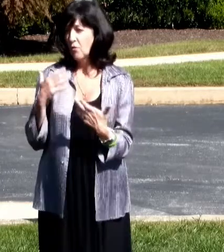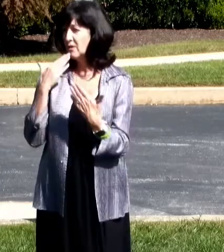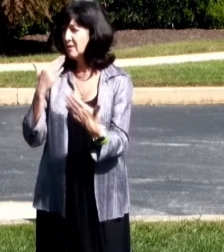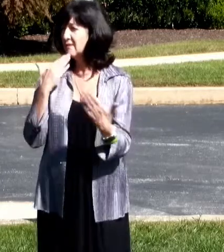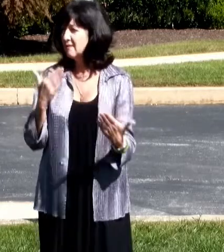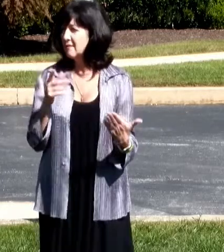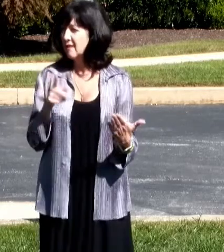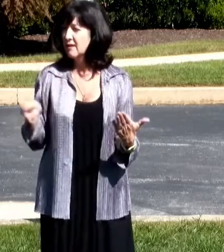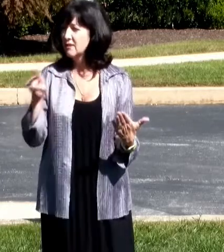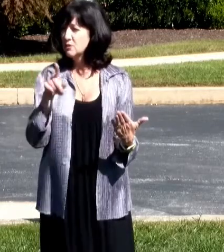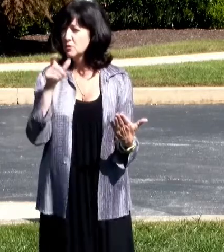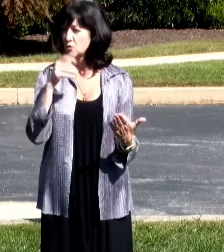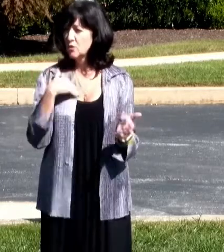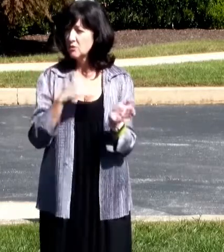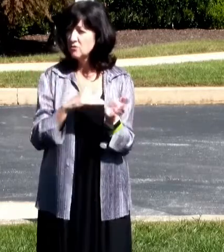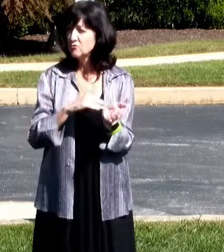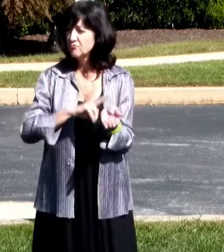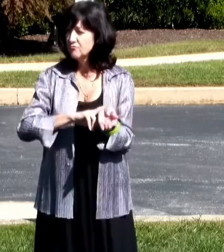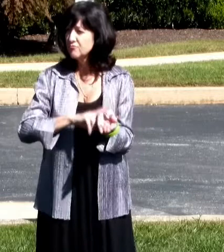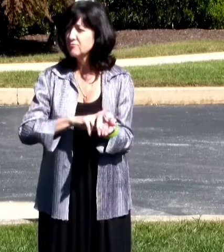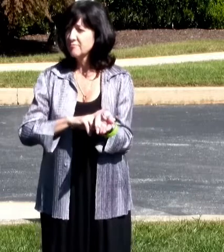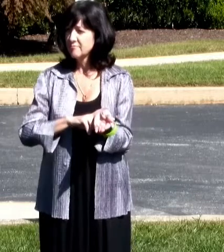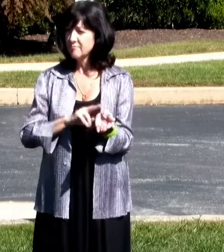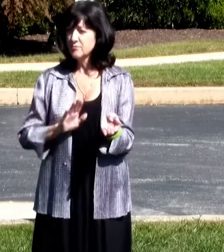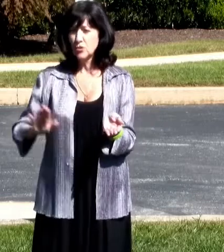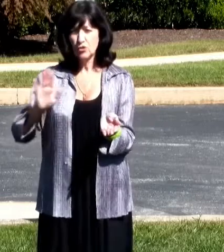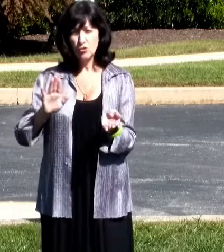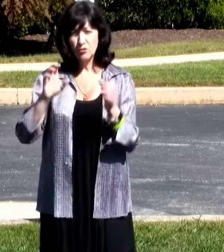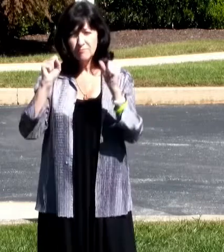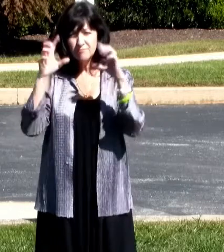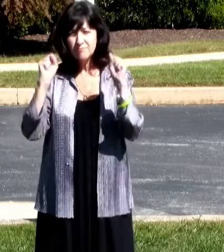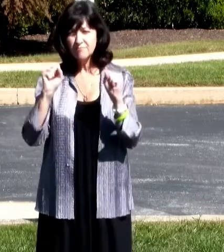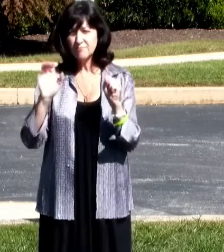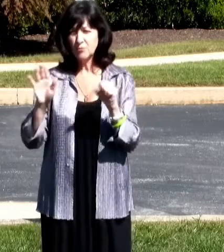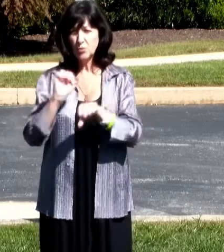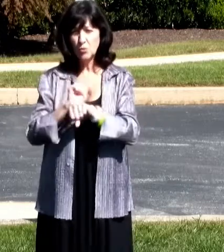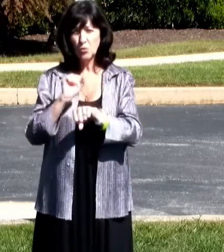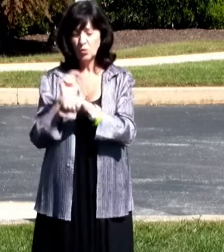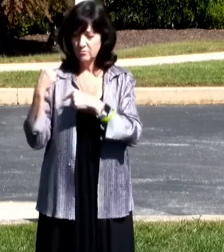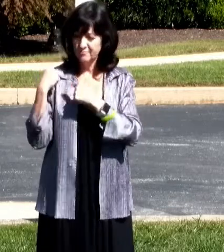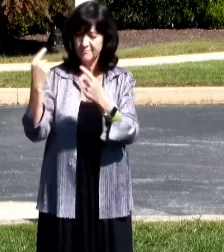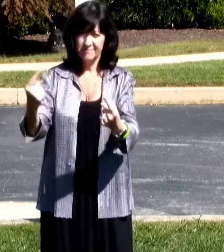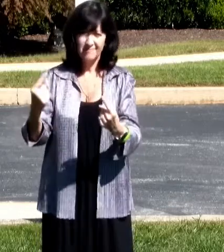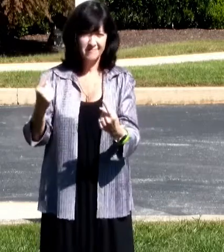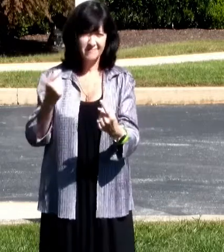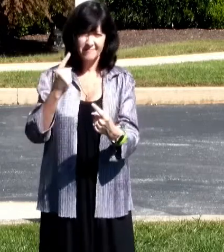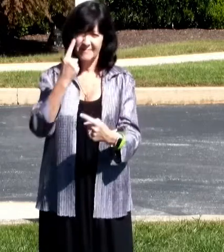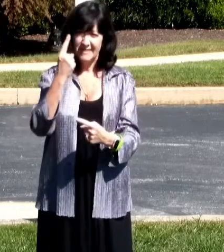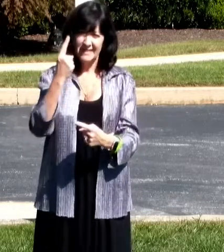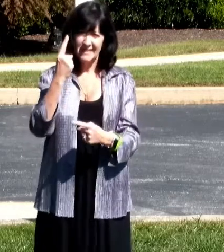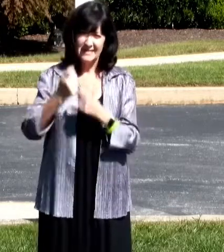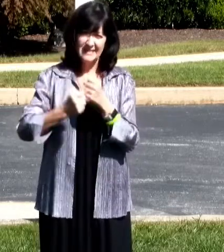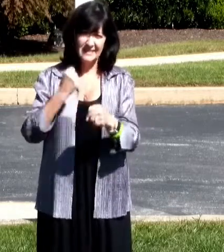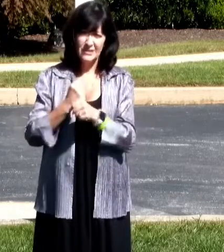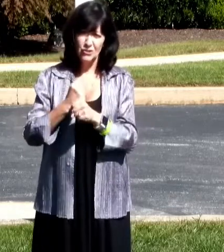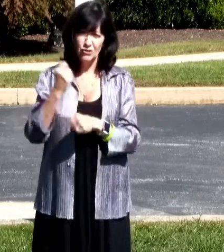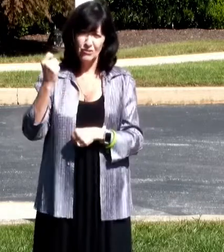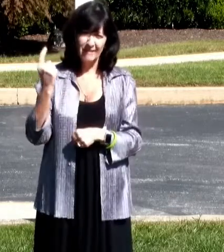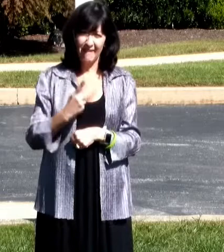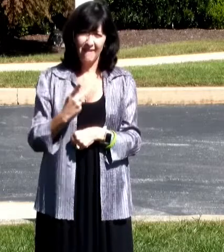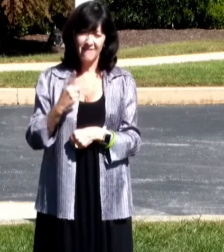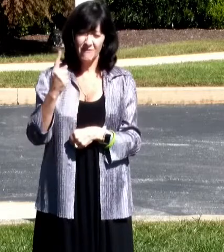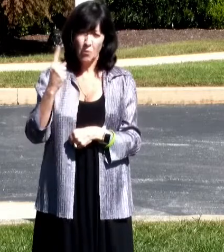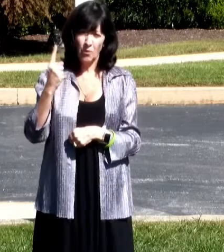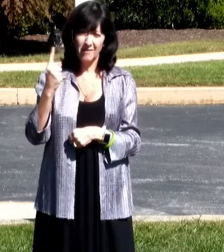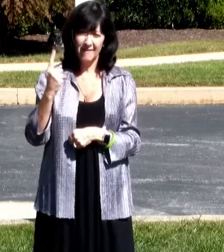and our healthcare providers for the tremendous work that they've been doing over the last year and a half. It's just,